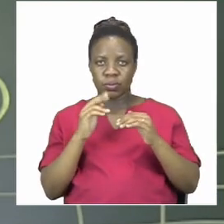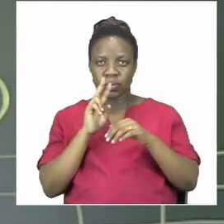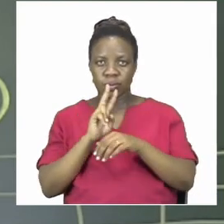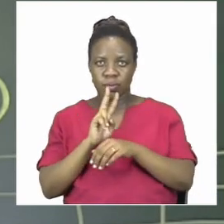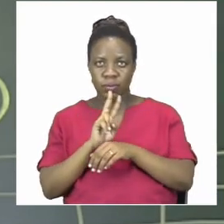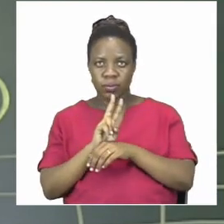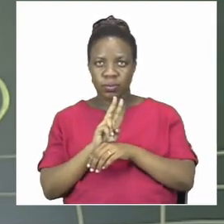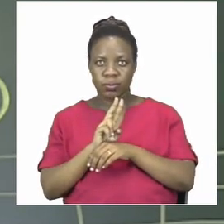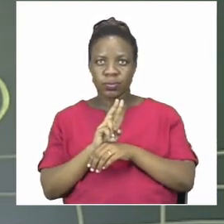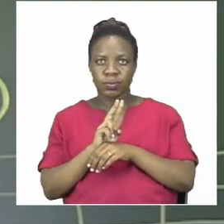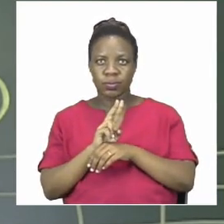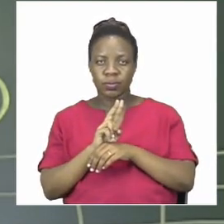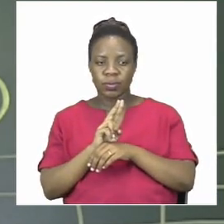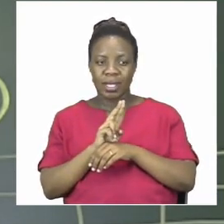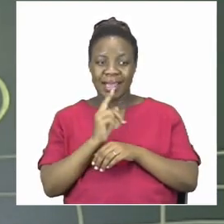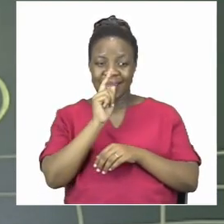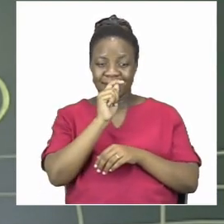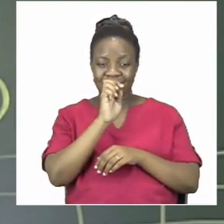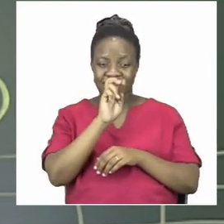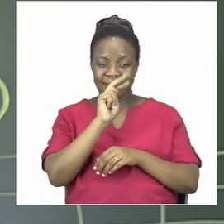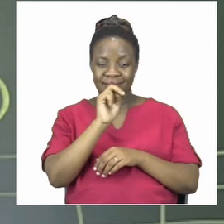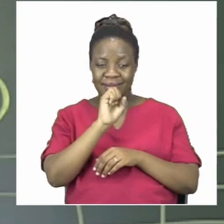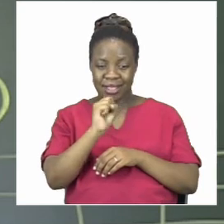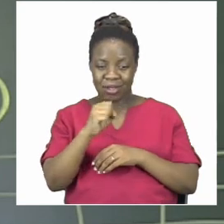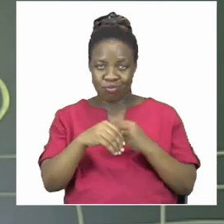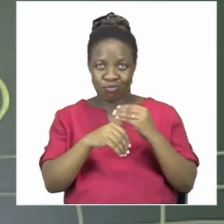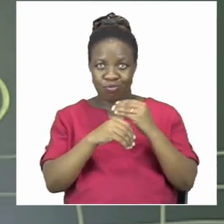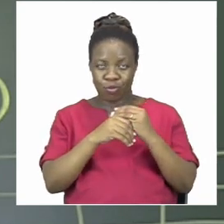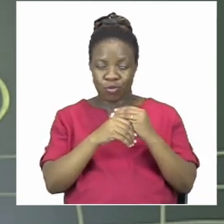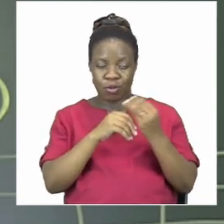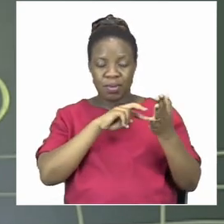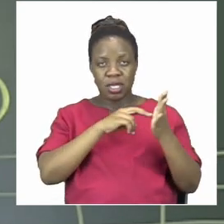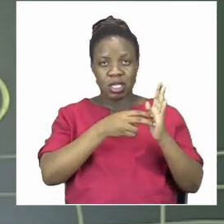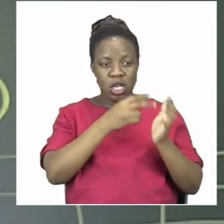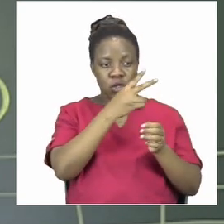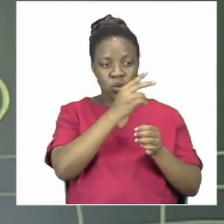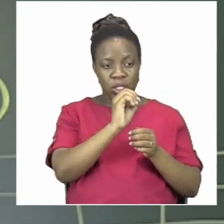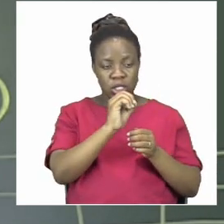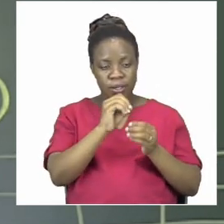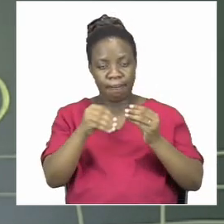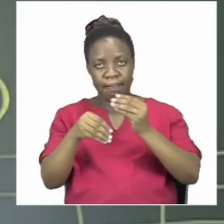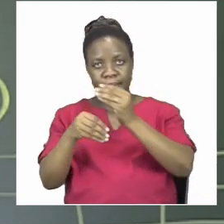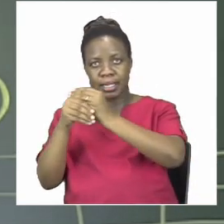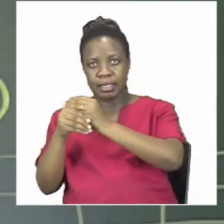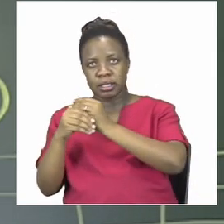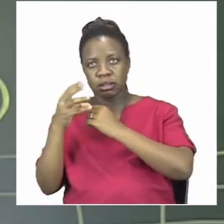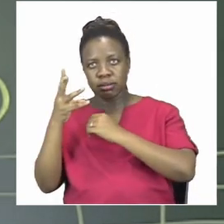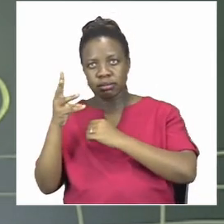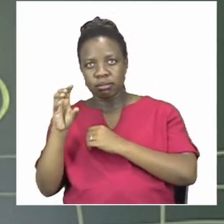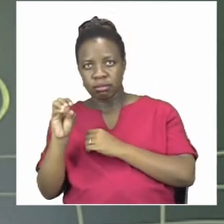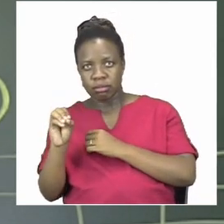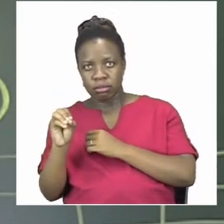our tens, which is 20 plus 60. All right, and